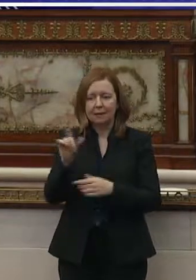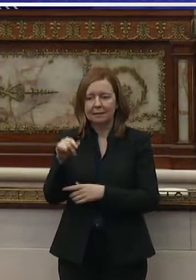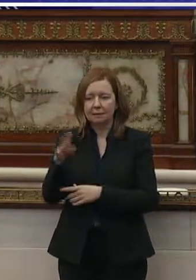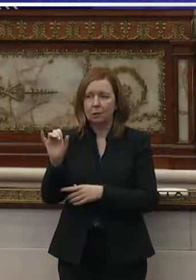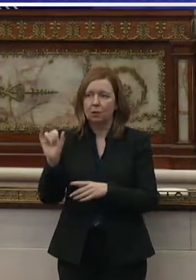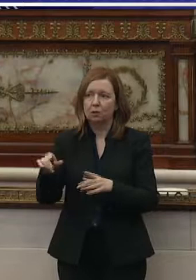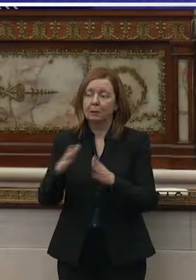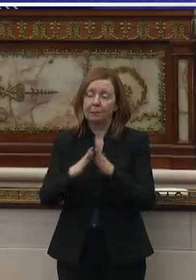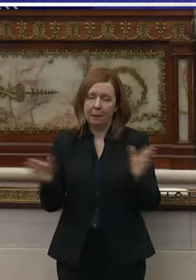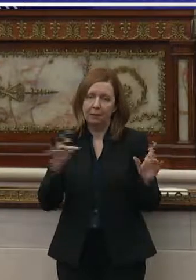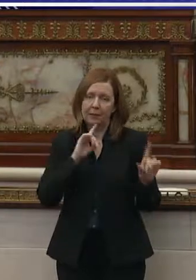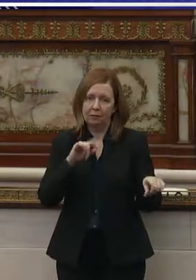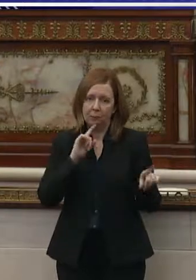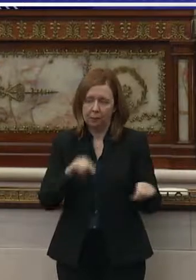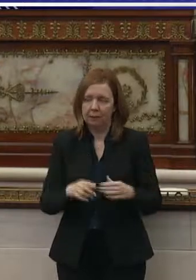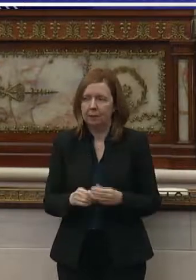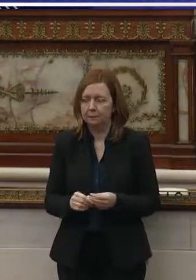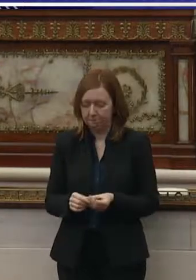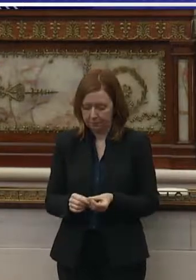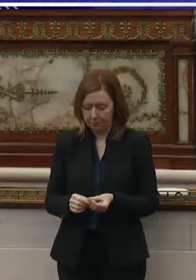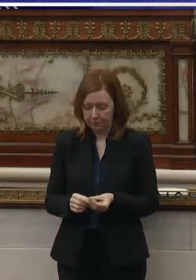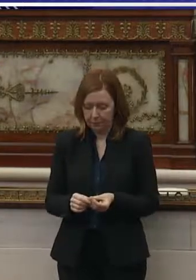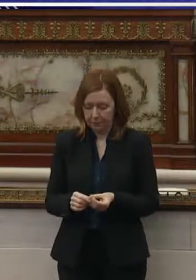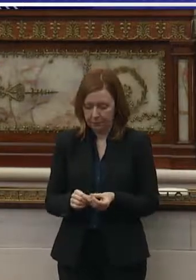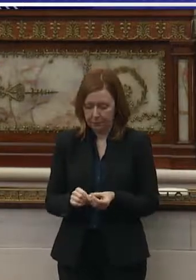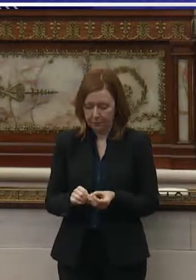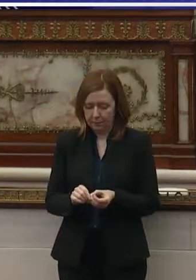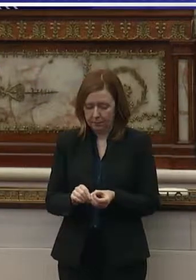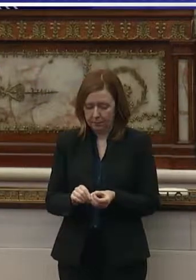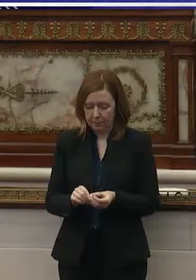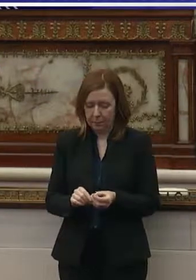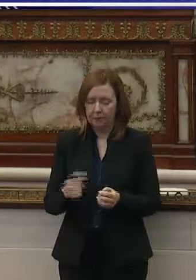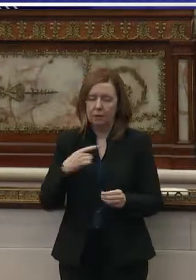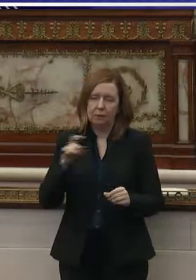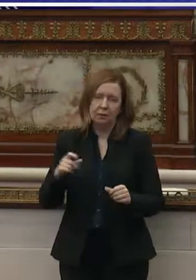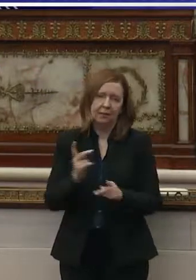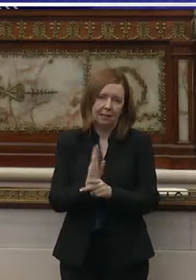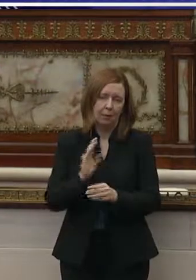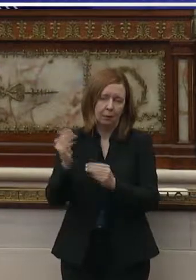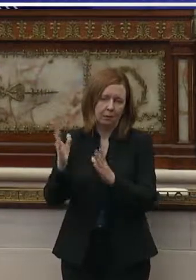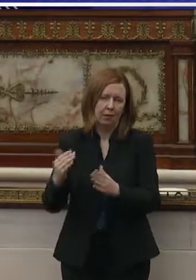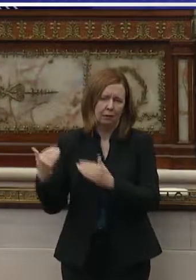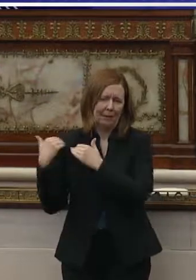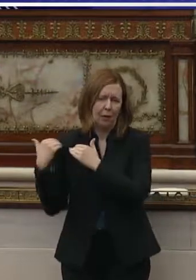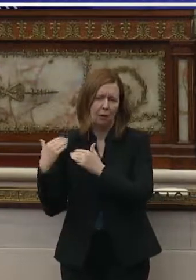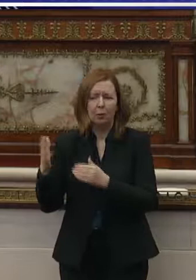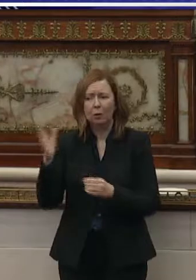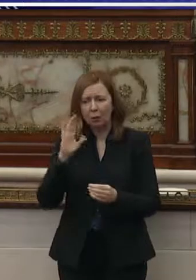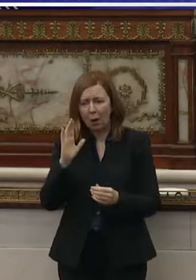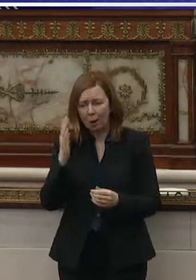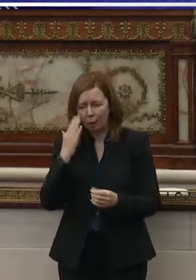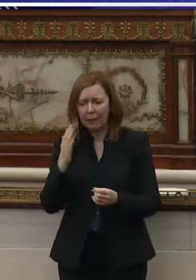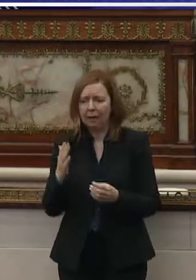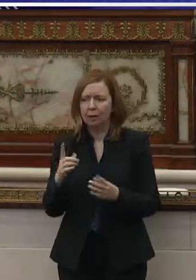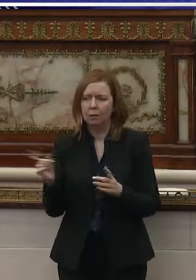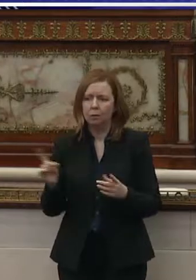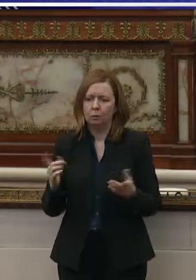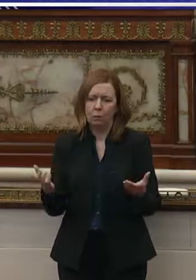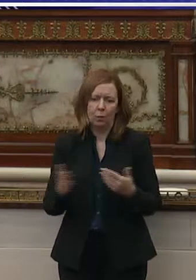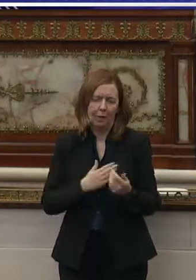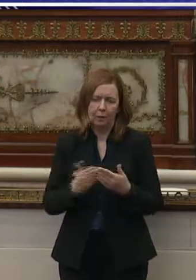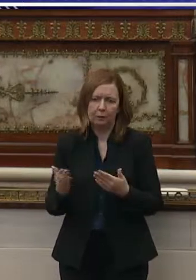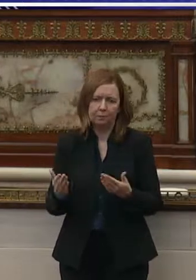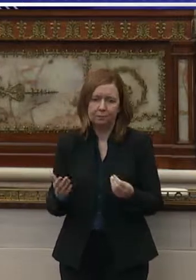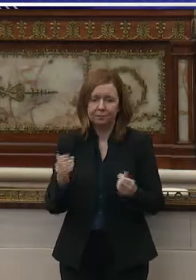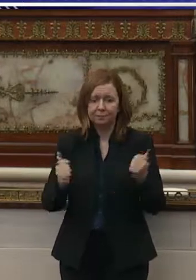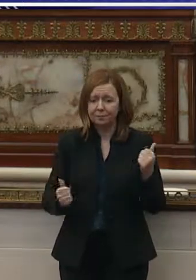publicly reported, and we should be holding our providers accountable, or at least knowing whether